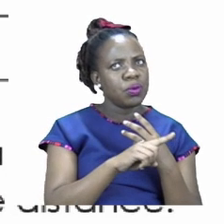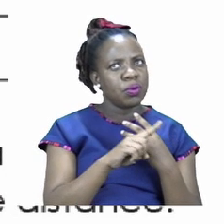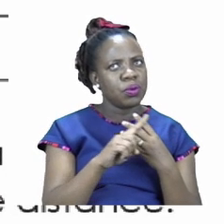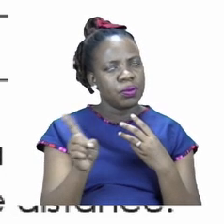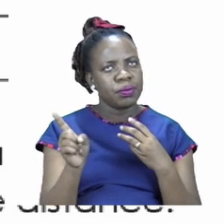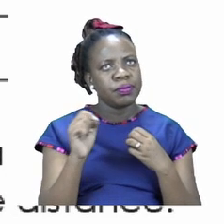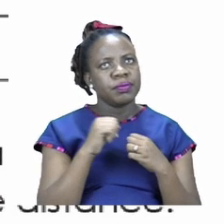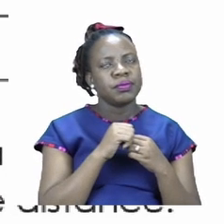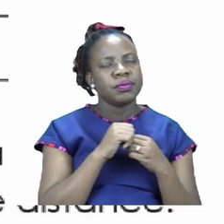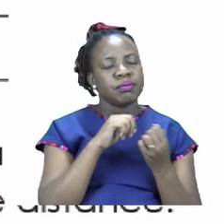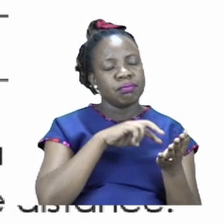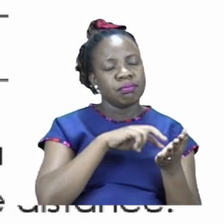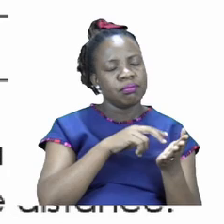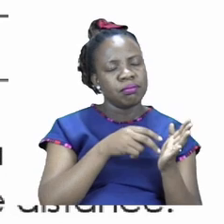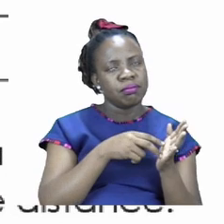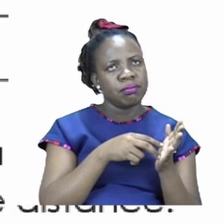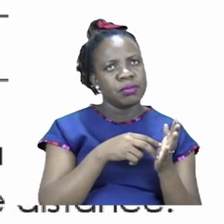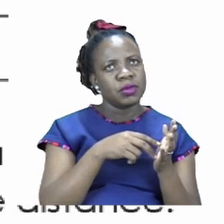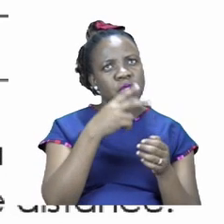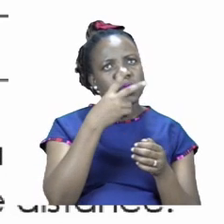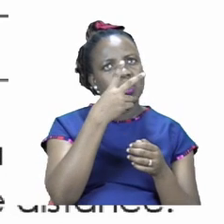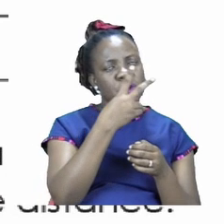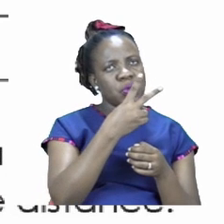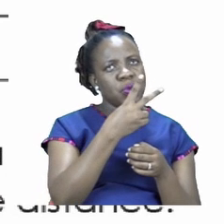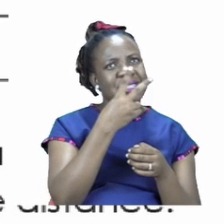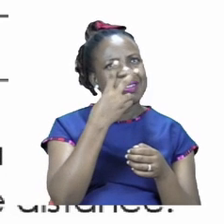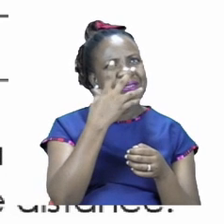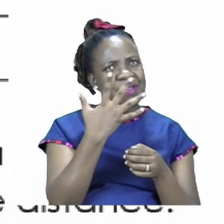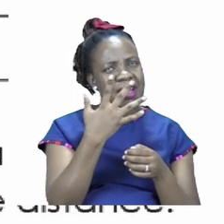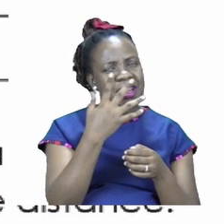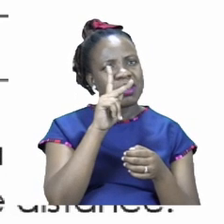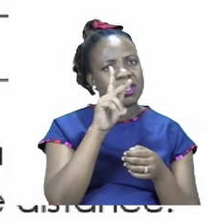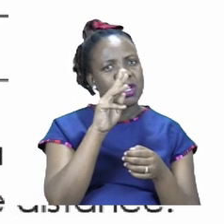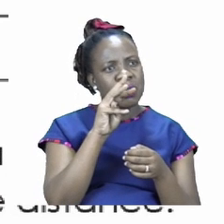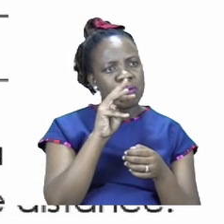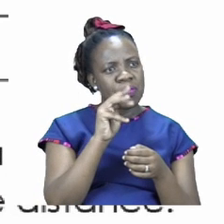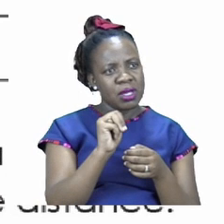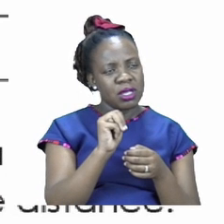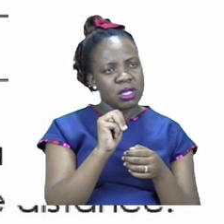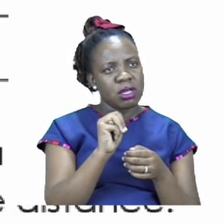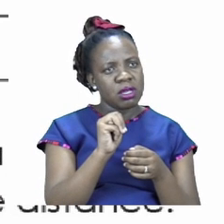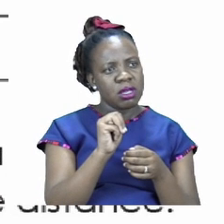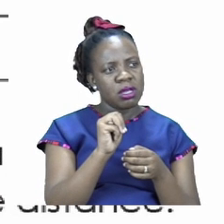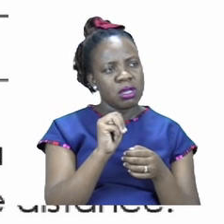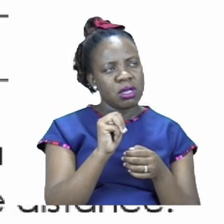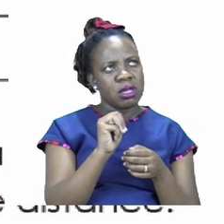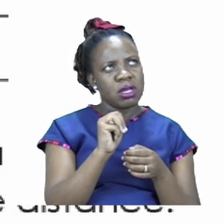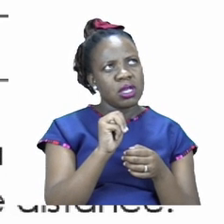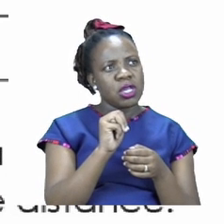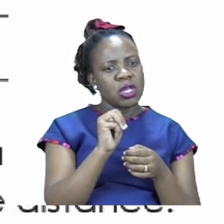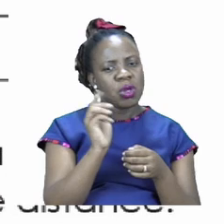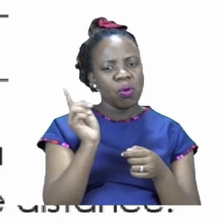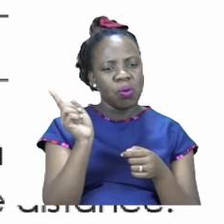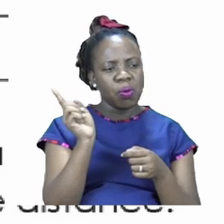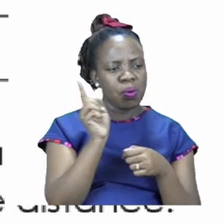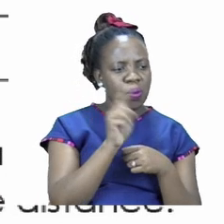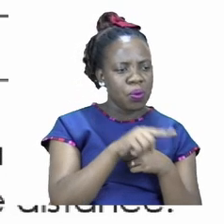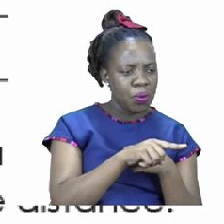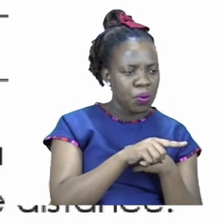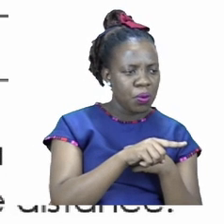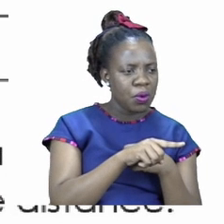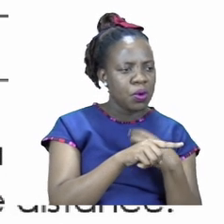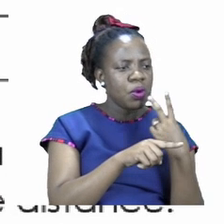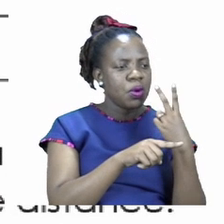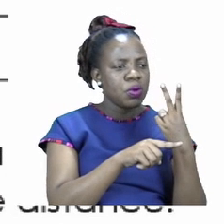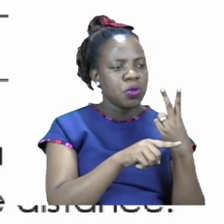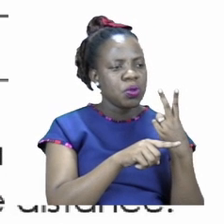25. In a day, she travels 25. But when she comes back to the city,